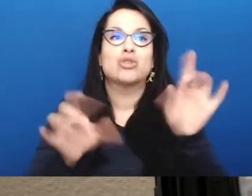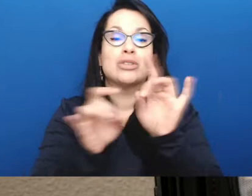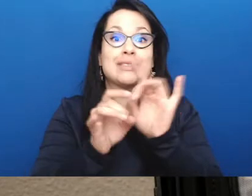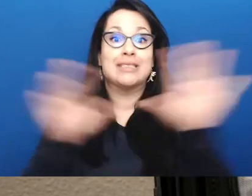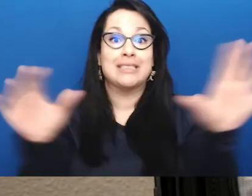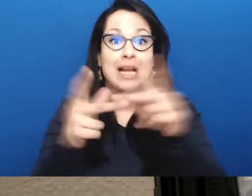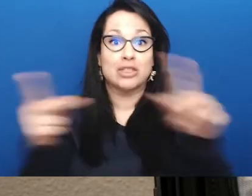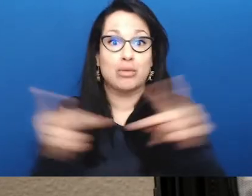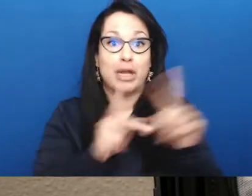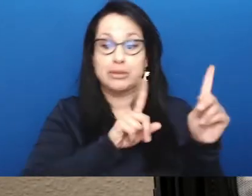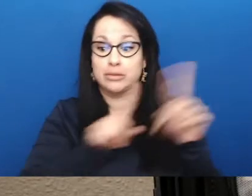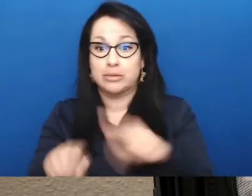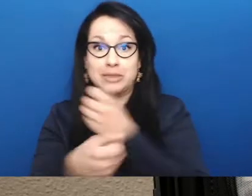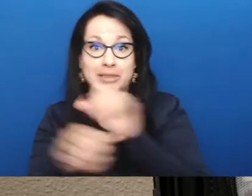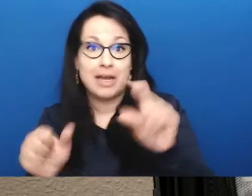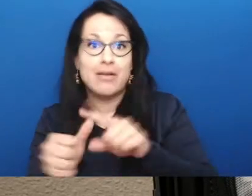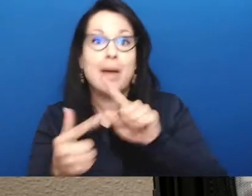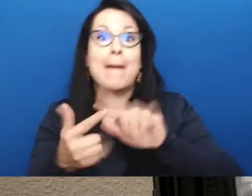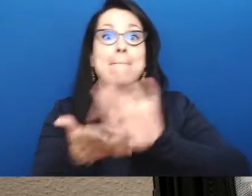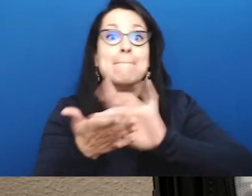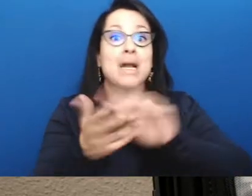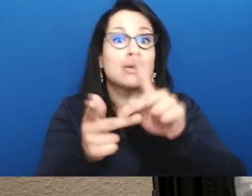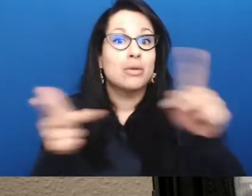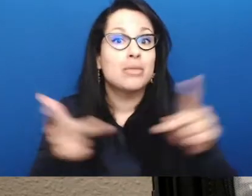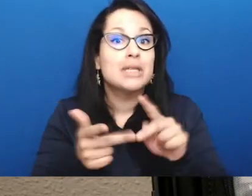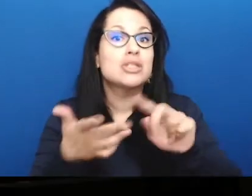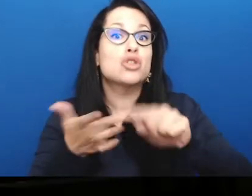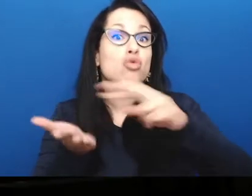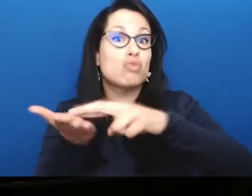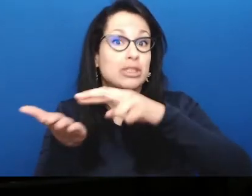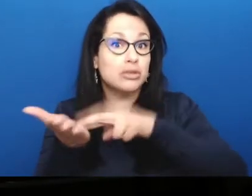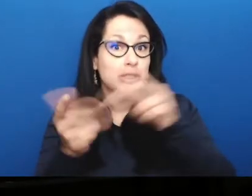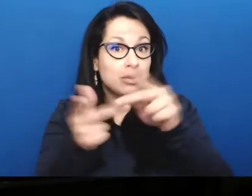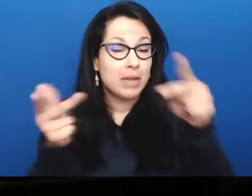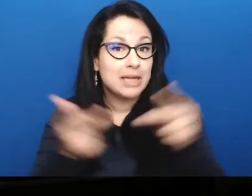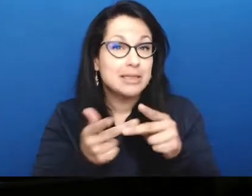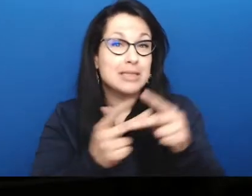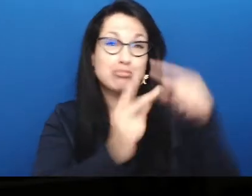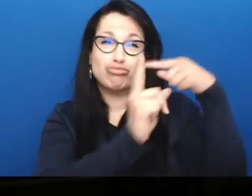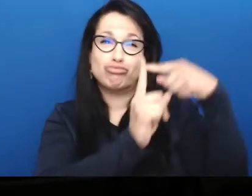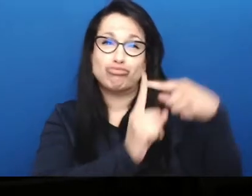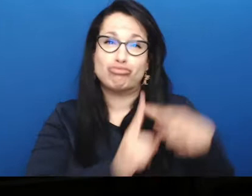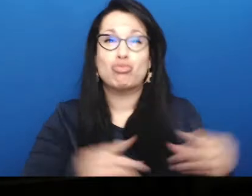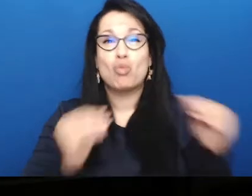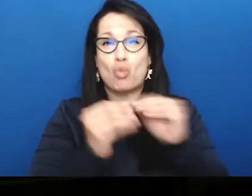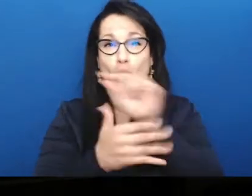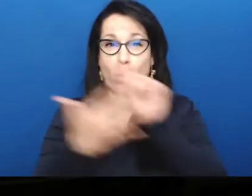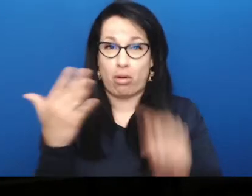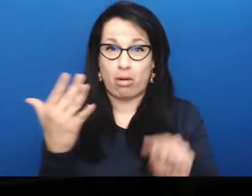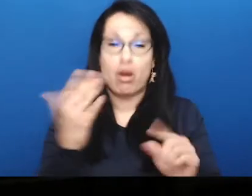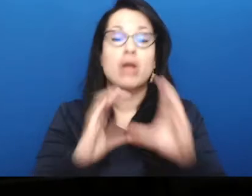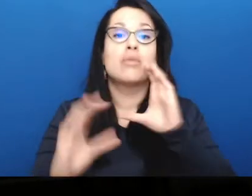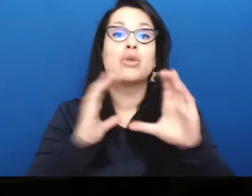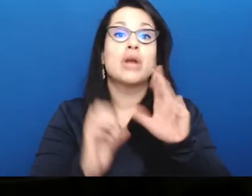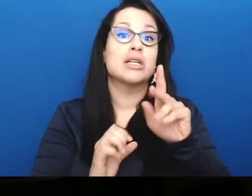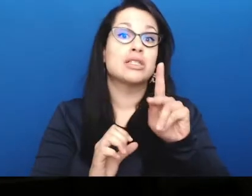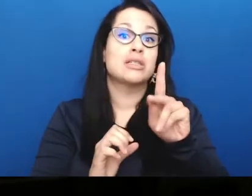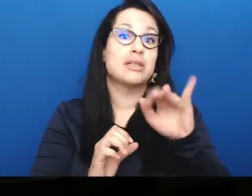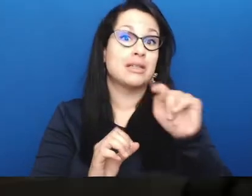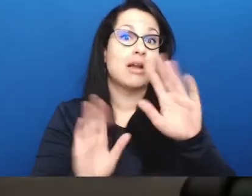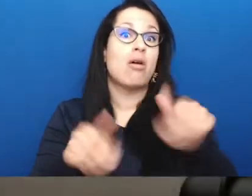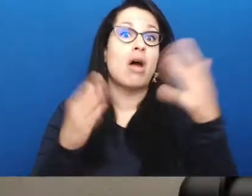facilities, registration sites, and more. The Communications Kit offers a broad range of assistive